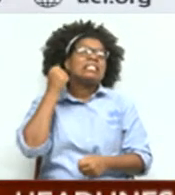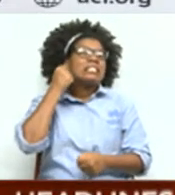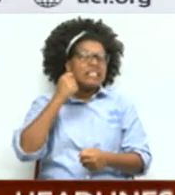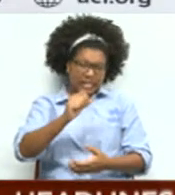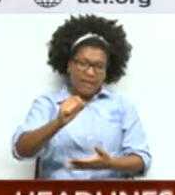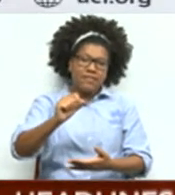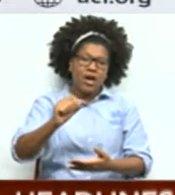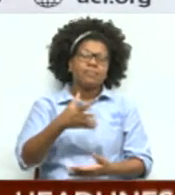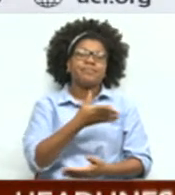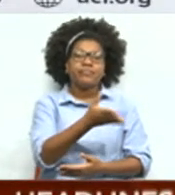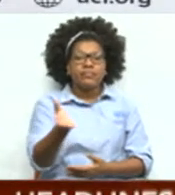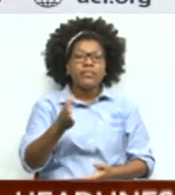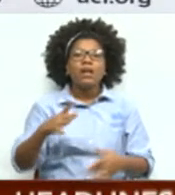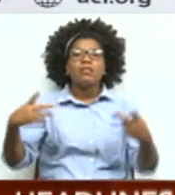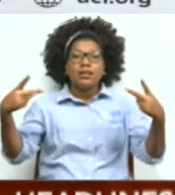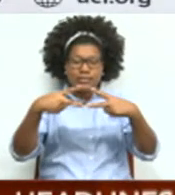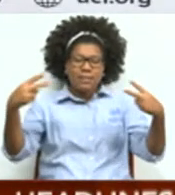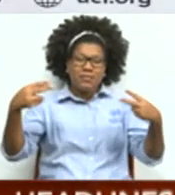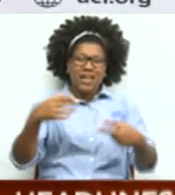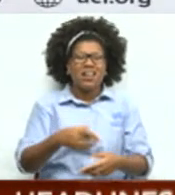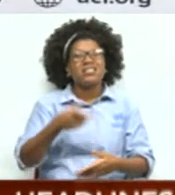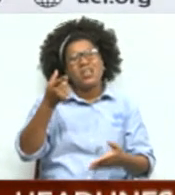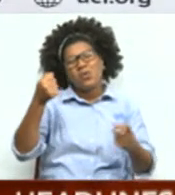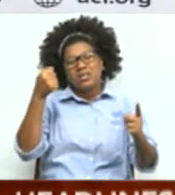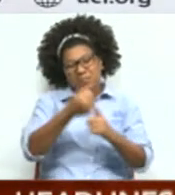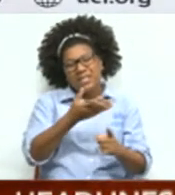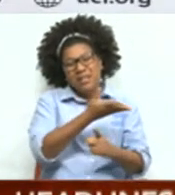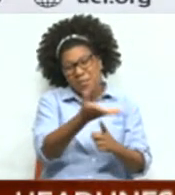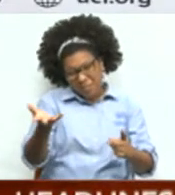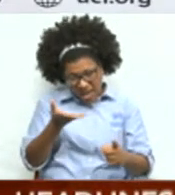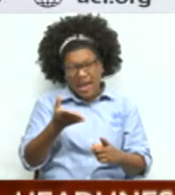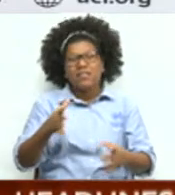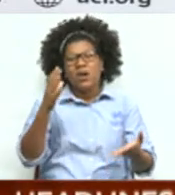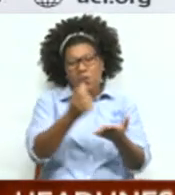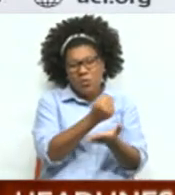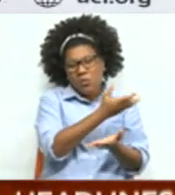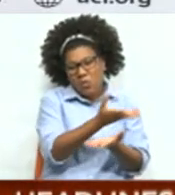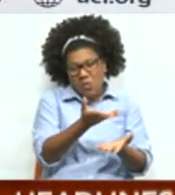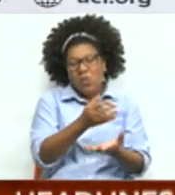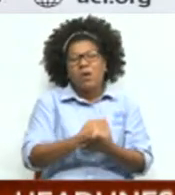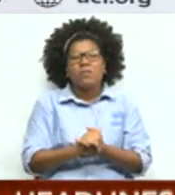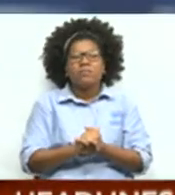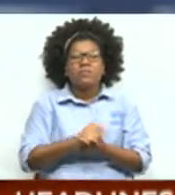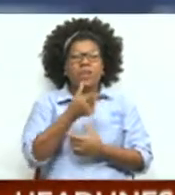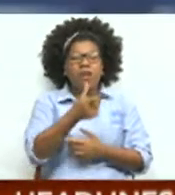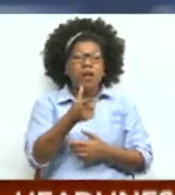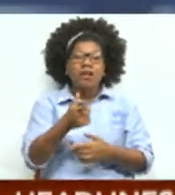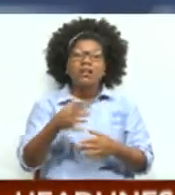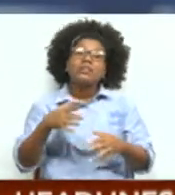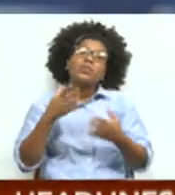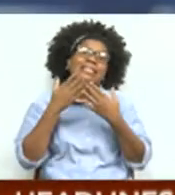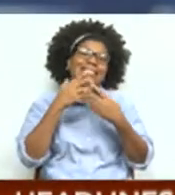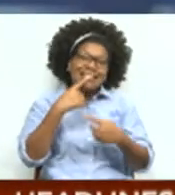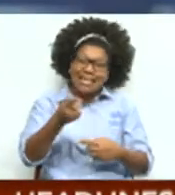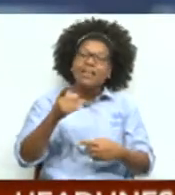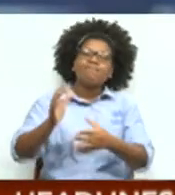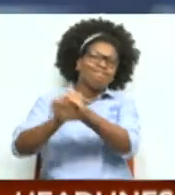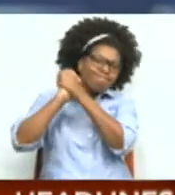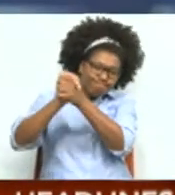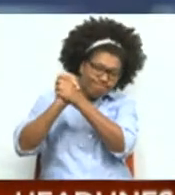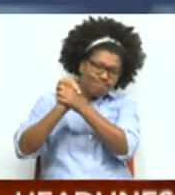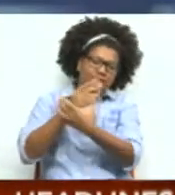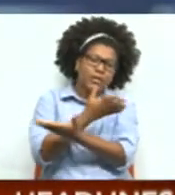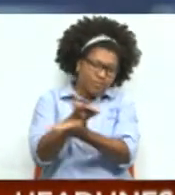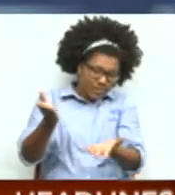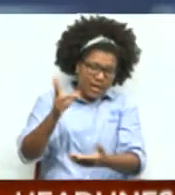beaten by the eventual winner in straight rides. Nonetheless, we say congratulations to him. Trinidad and Tobago